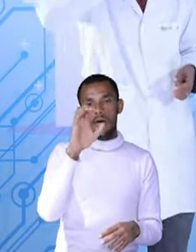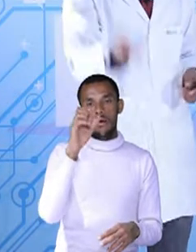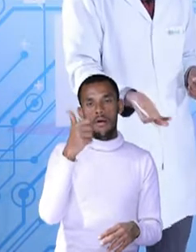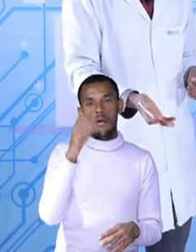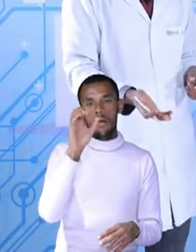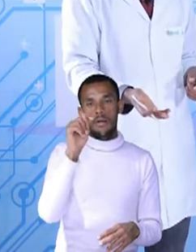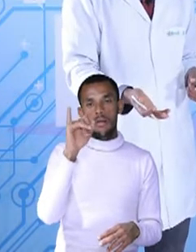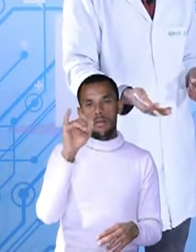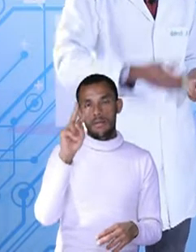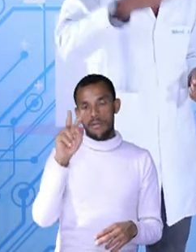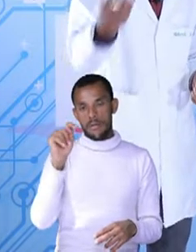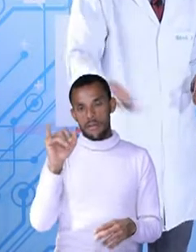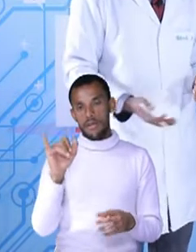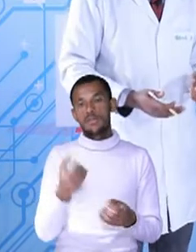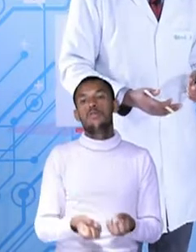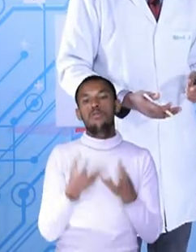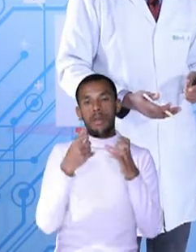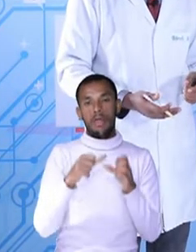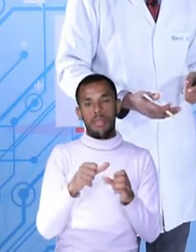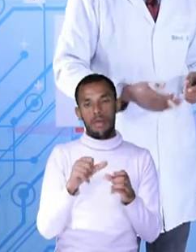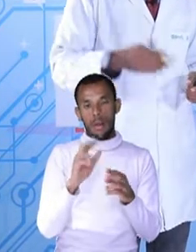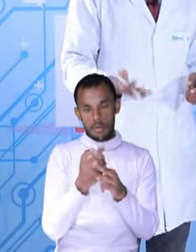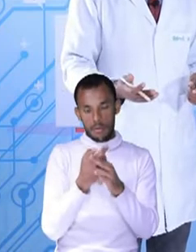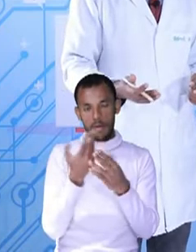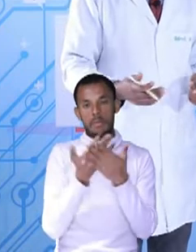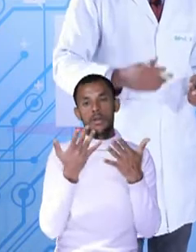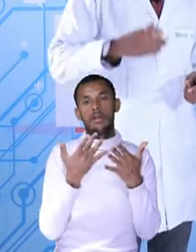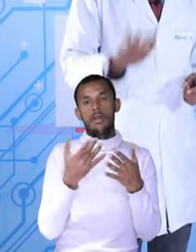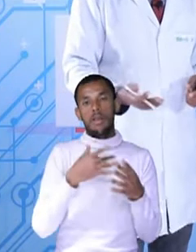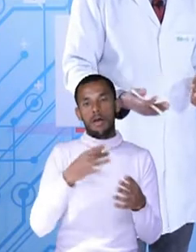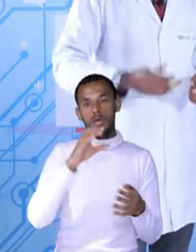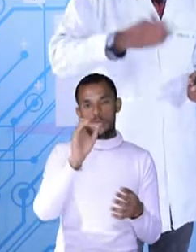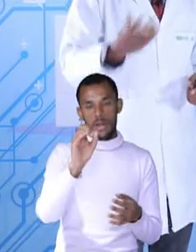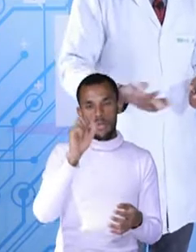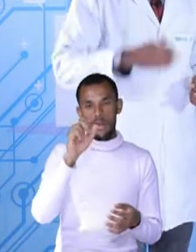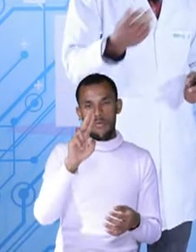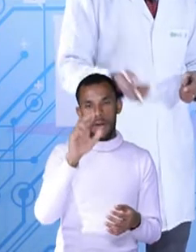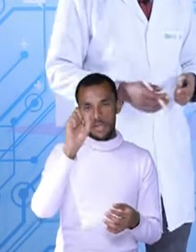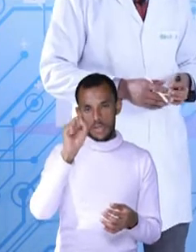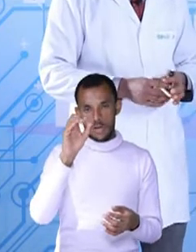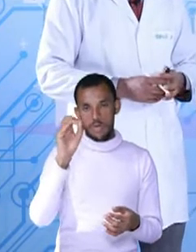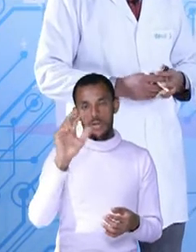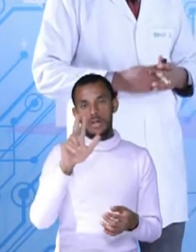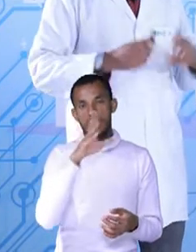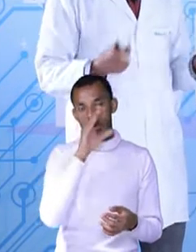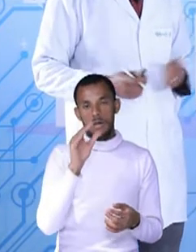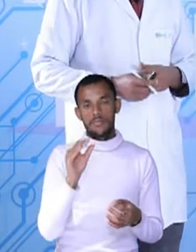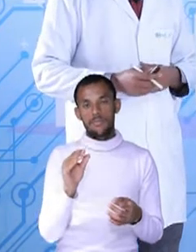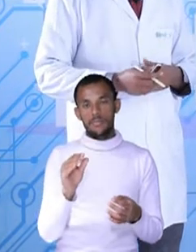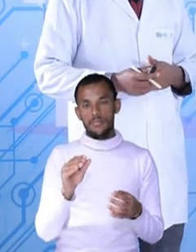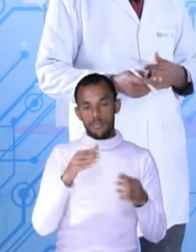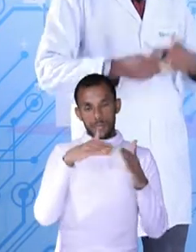The most reactive element exists in the forms of compound, like oxide, sulfate, sulfide, and so on. The